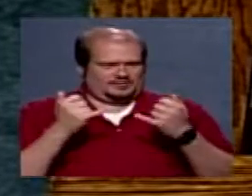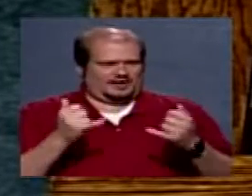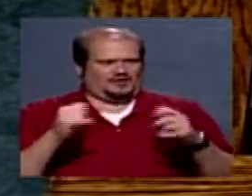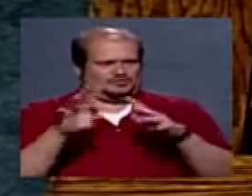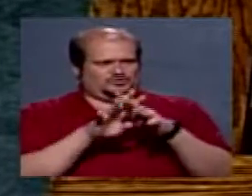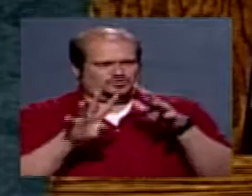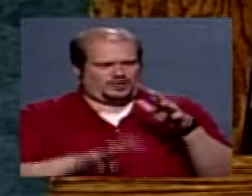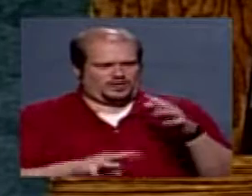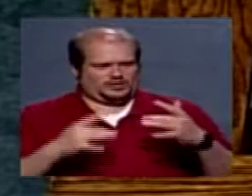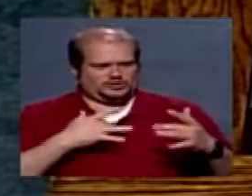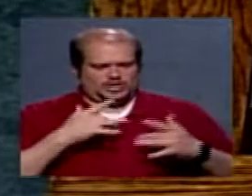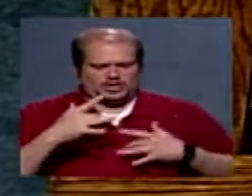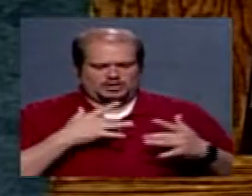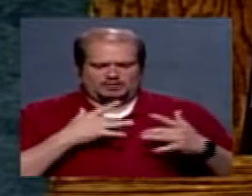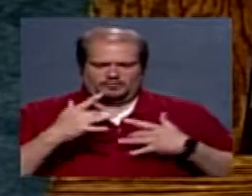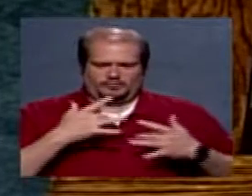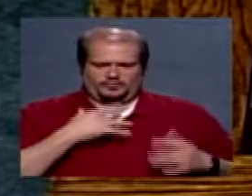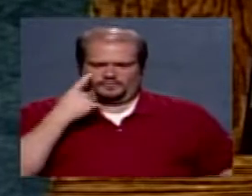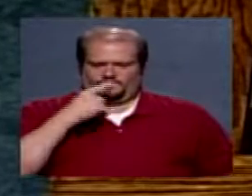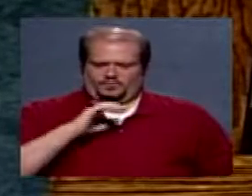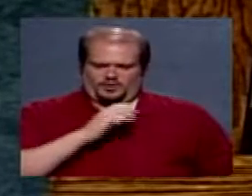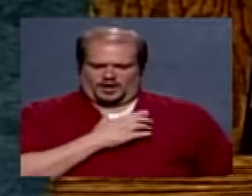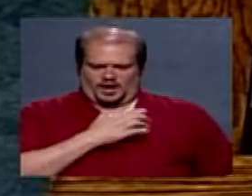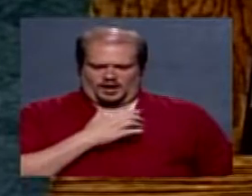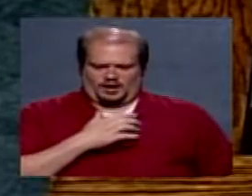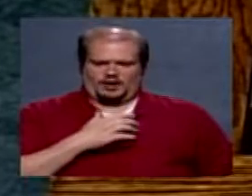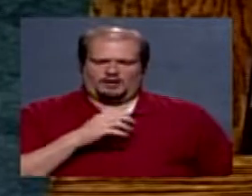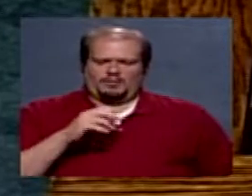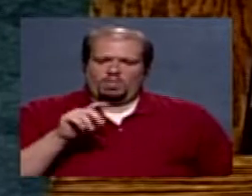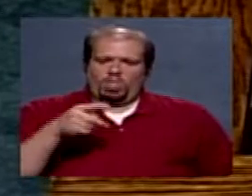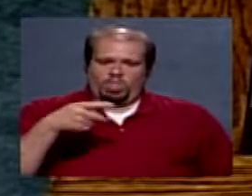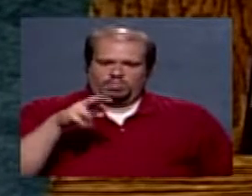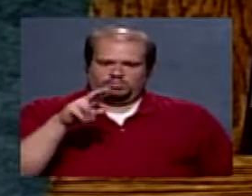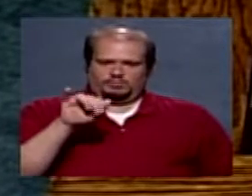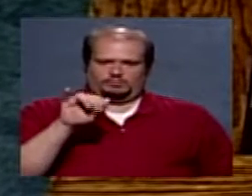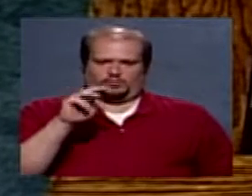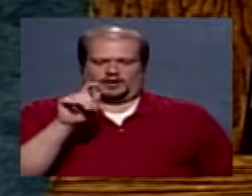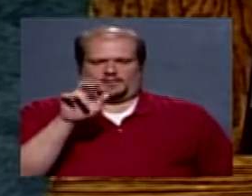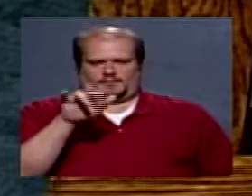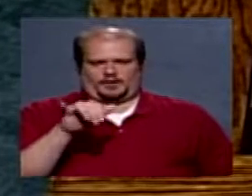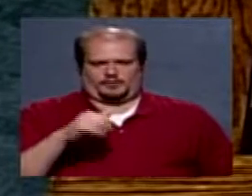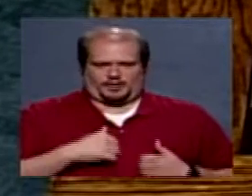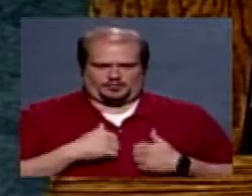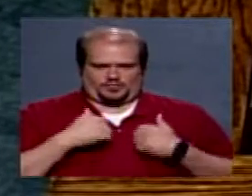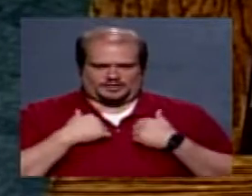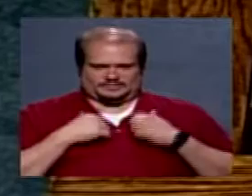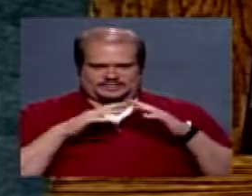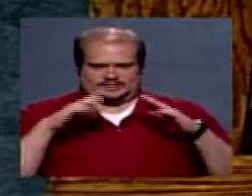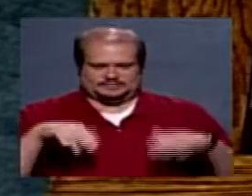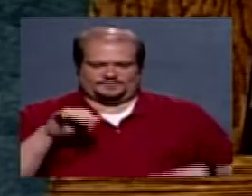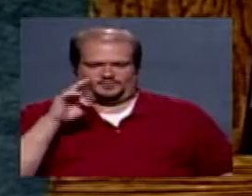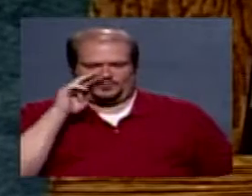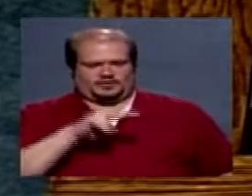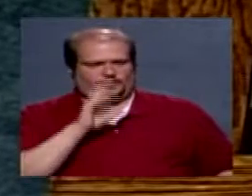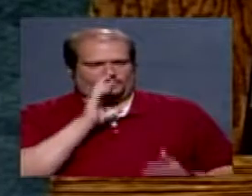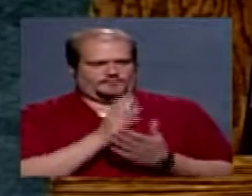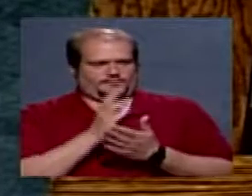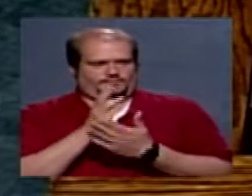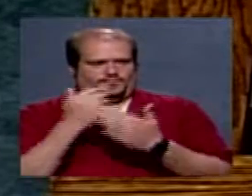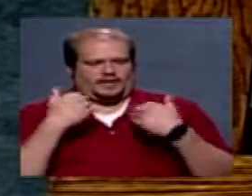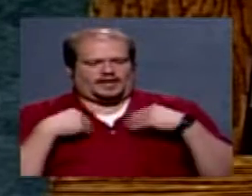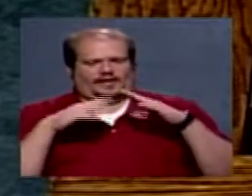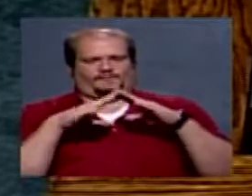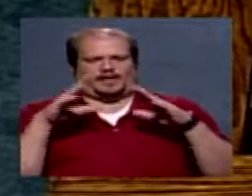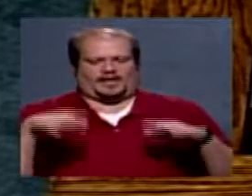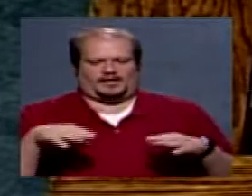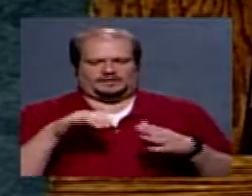drainage is also a concern for our primary resident. If you will look at these photographs, there is a house